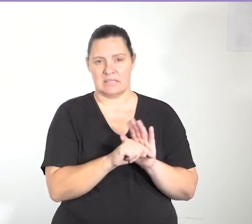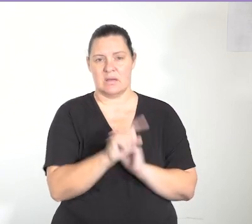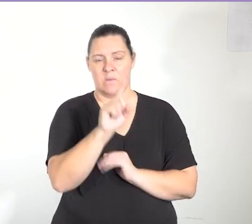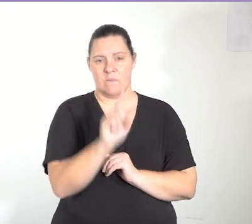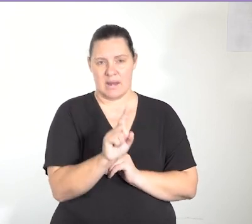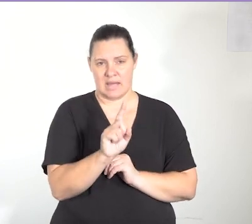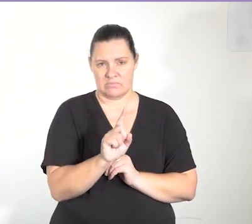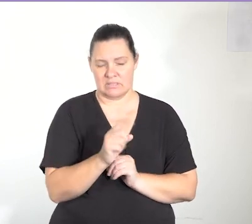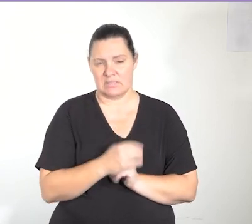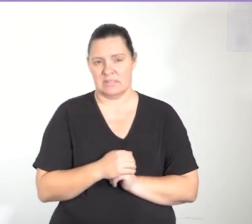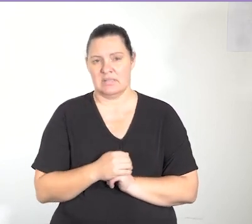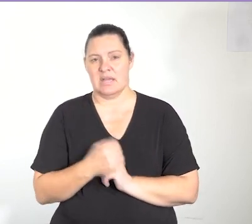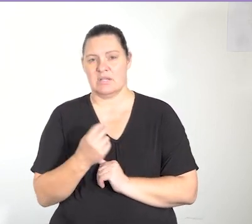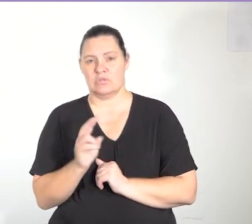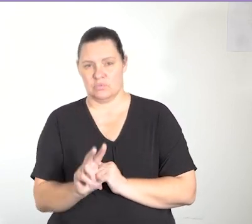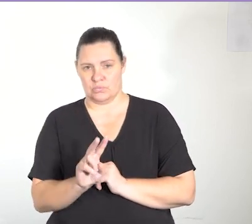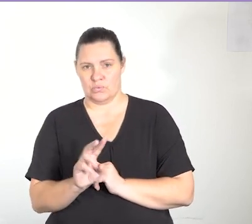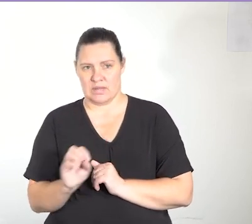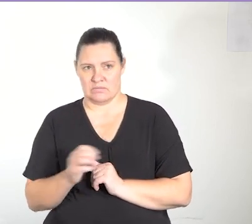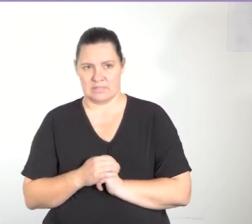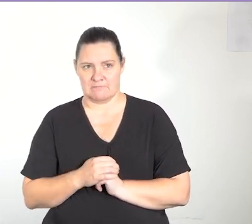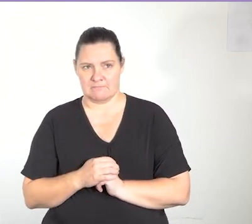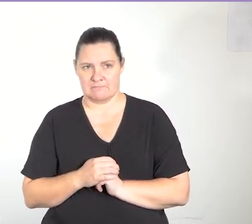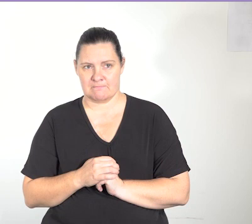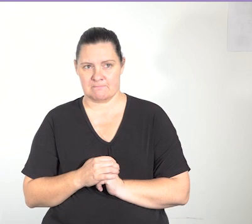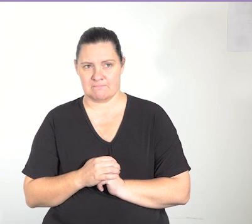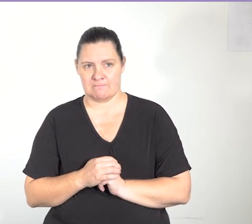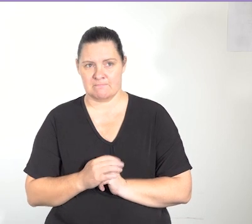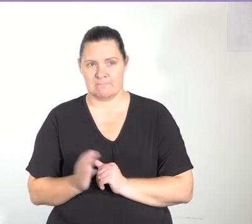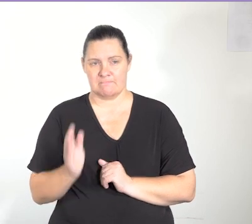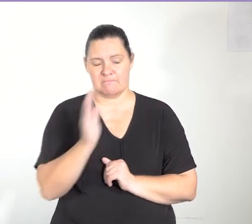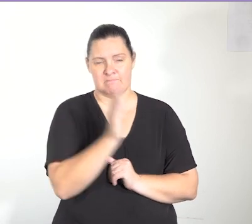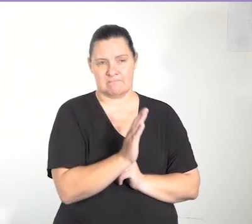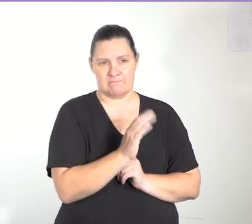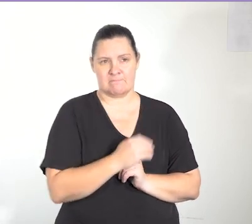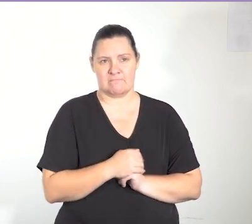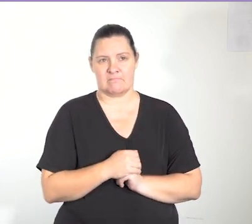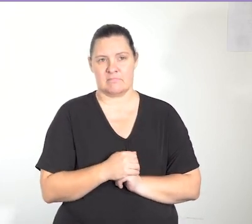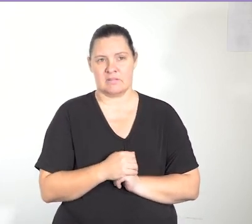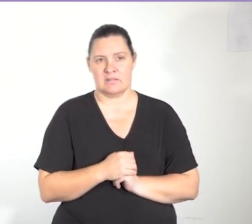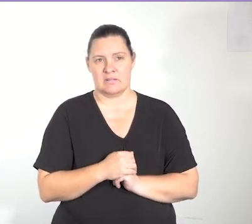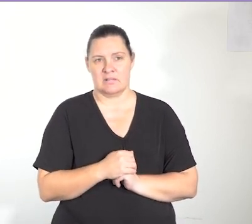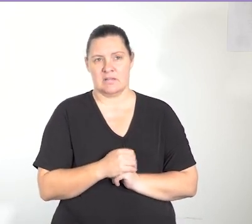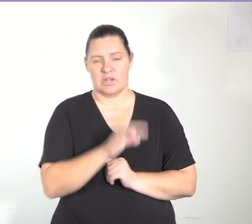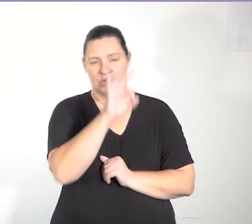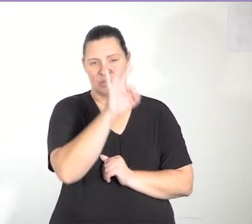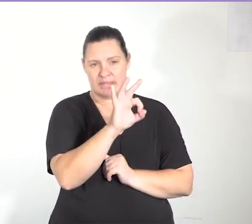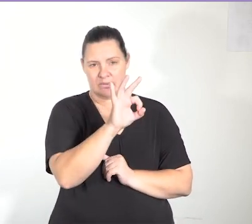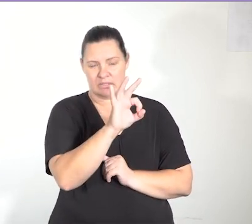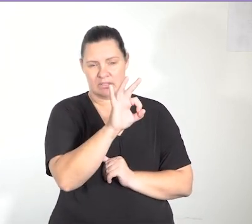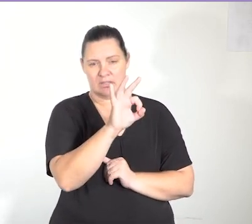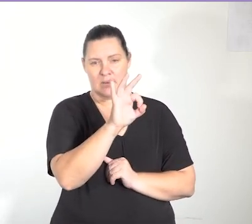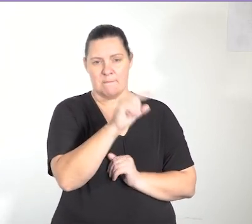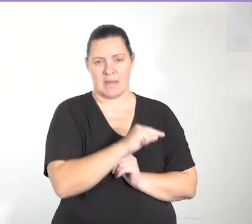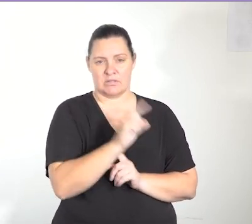minus 100, and that gives us 2 hundreds. We move on to the thousands, where I have